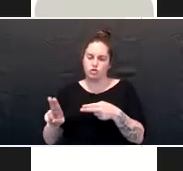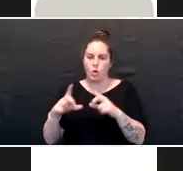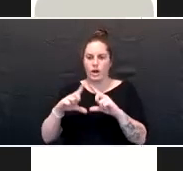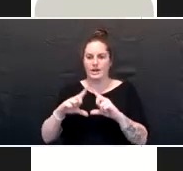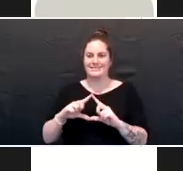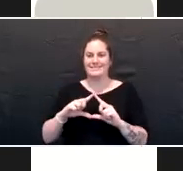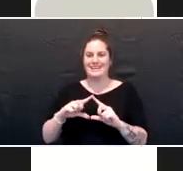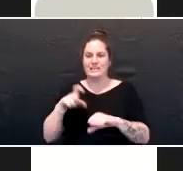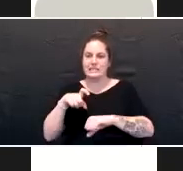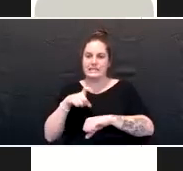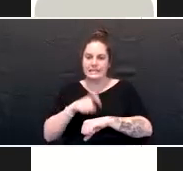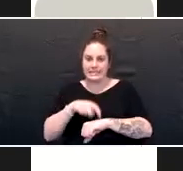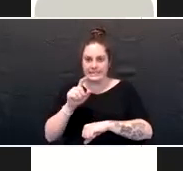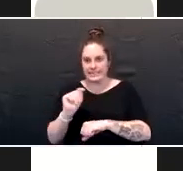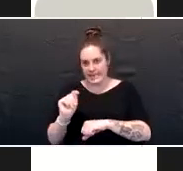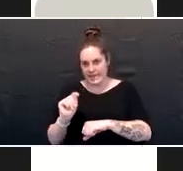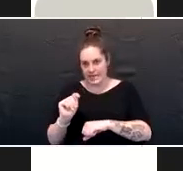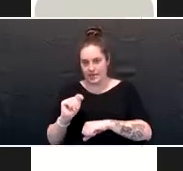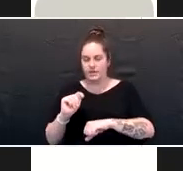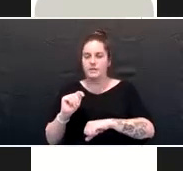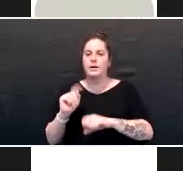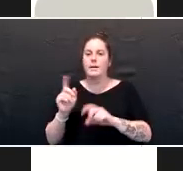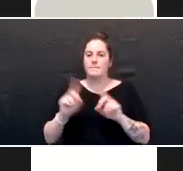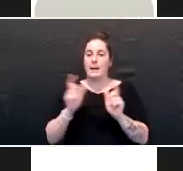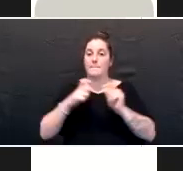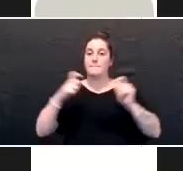a larger F net. Okay.